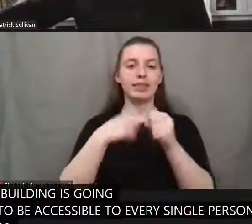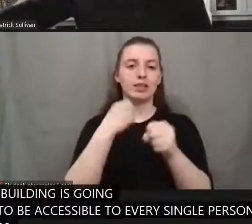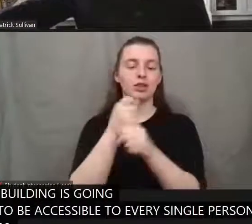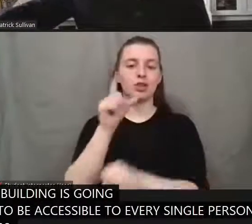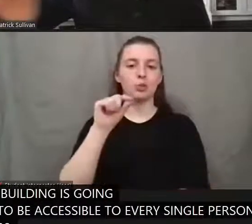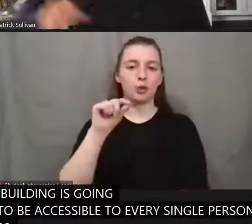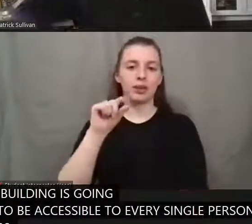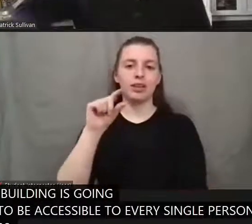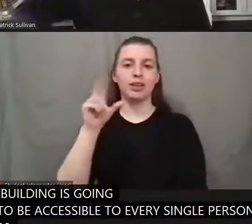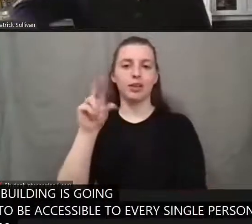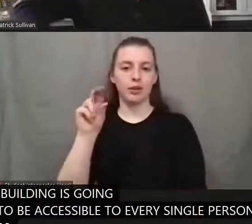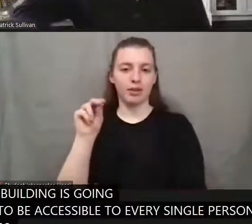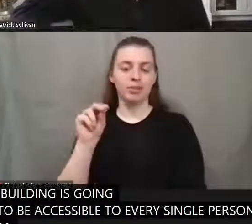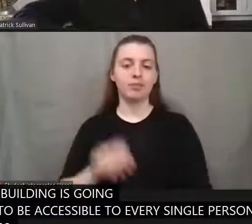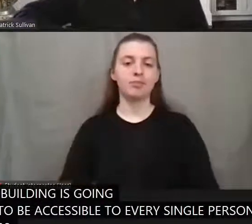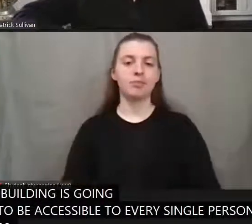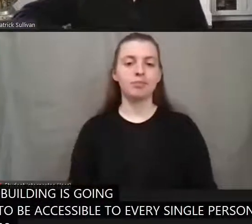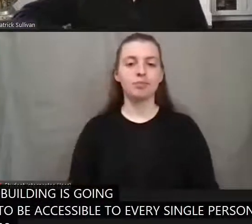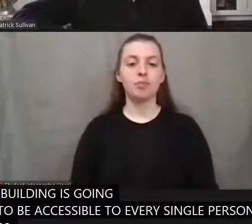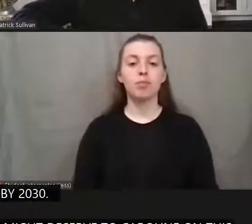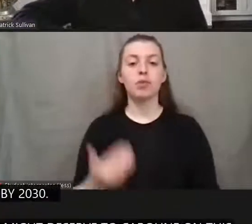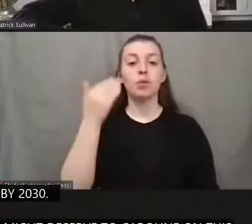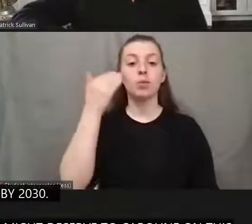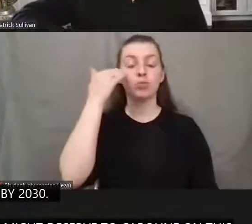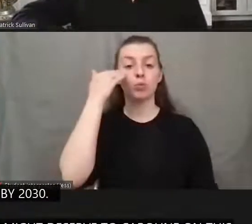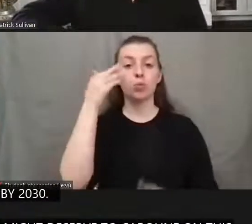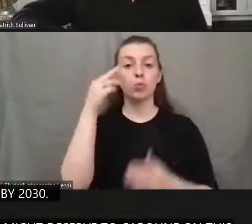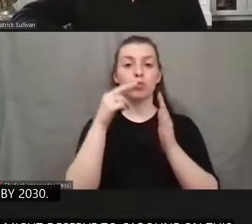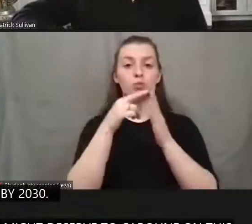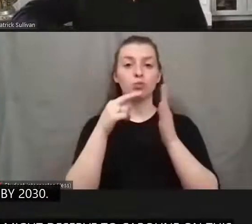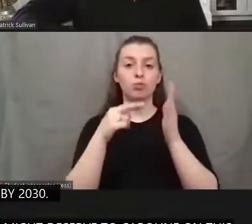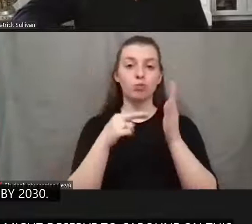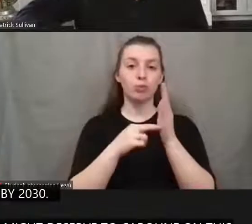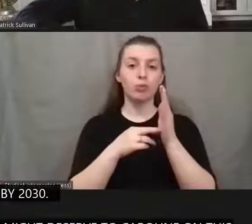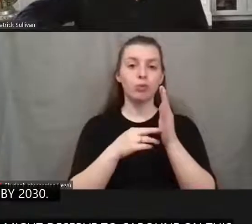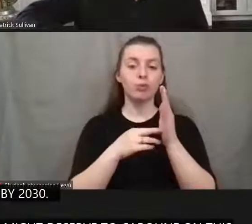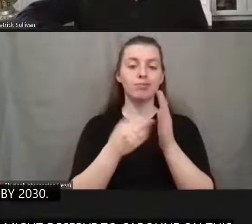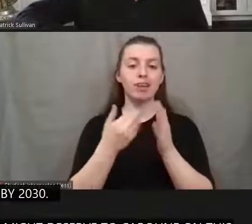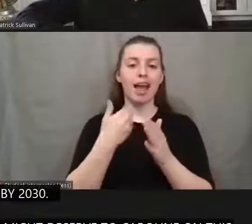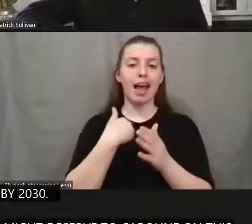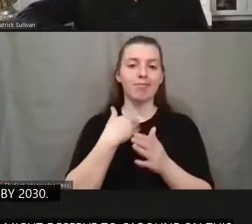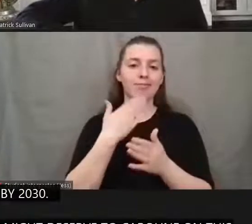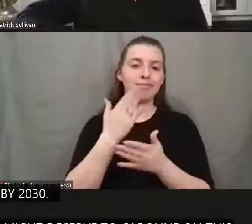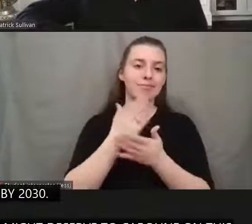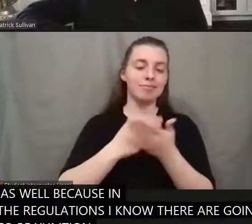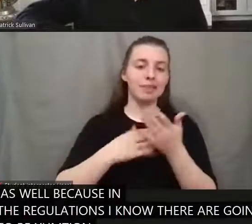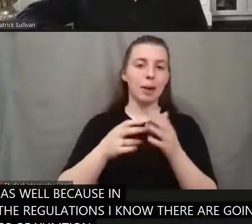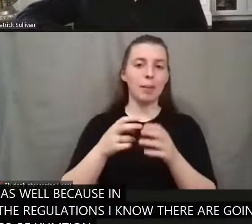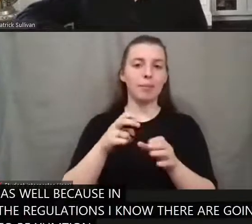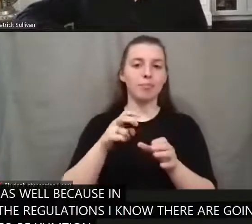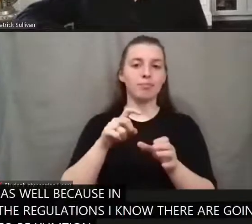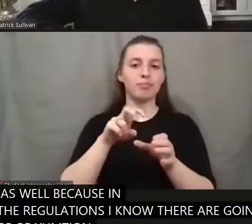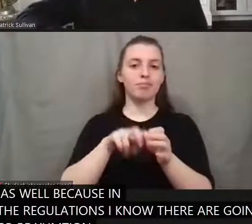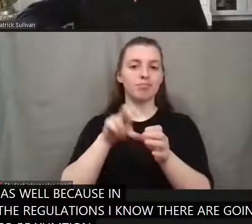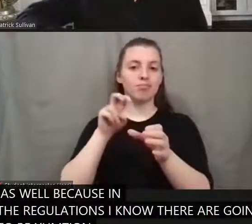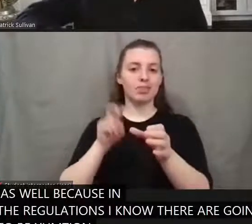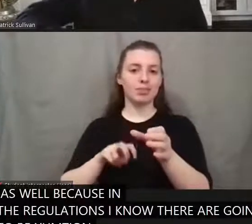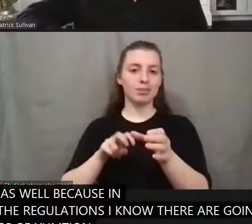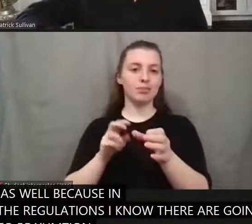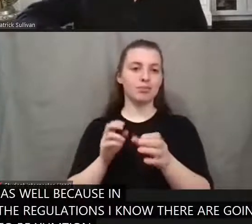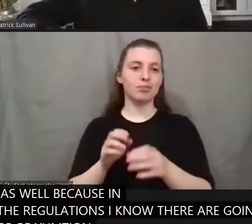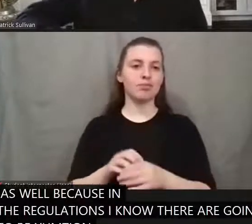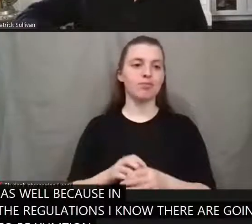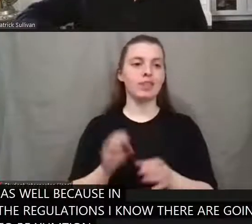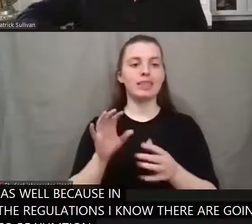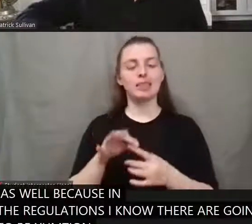on this as well, because in the regulations, I know that there are going to be exemptions. So Carolyn's working on the Built Environment Standard Development Committee